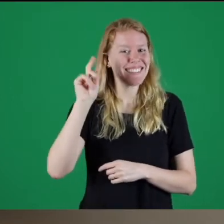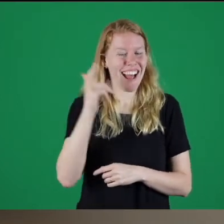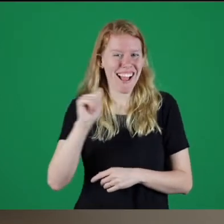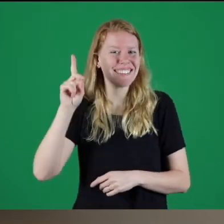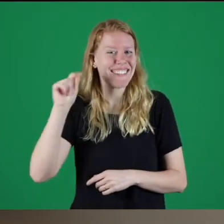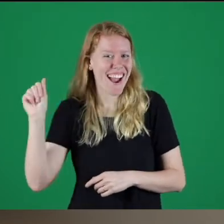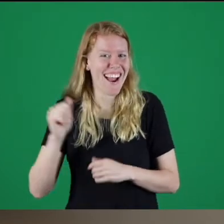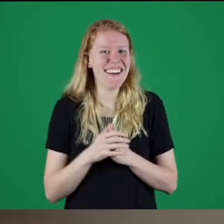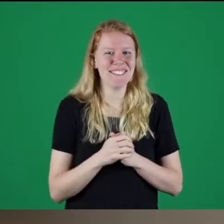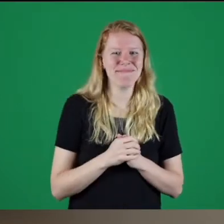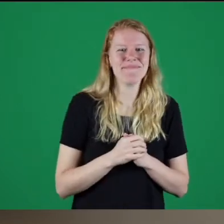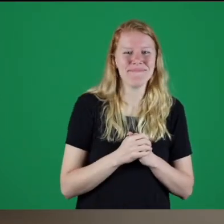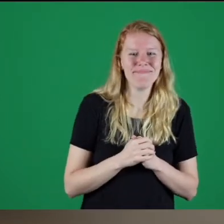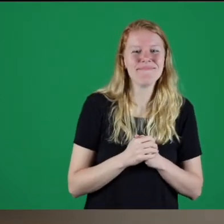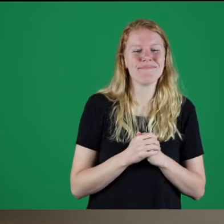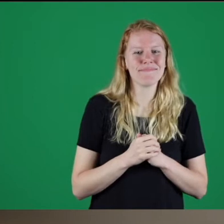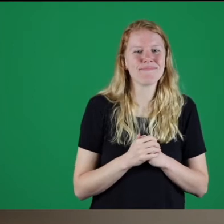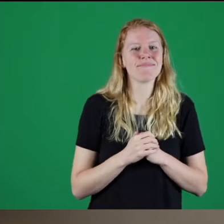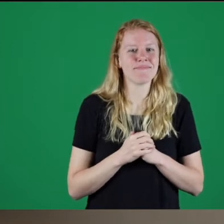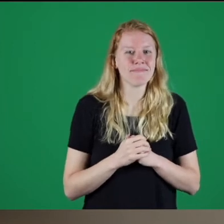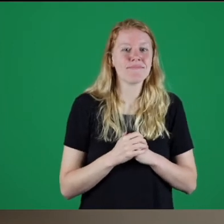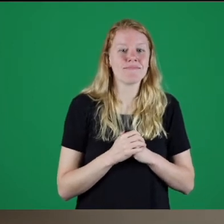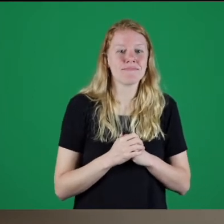alaleka Jaliada.